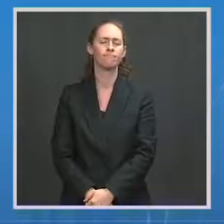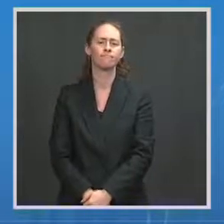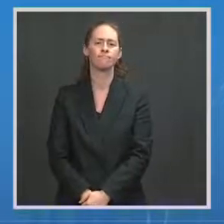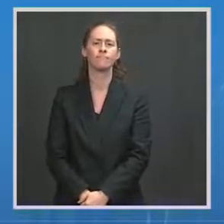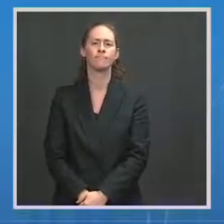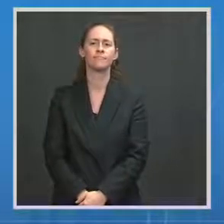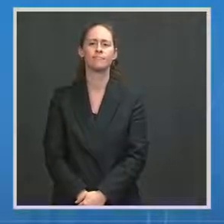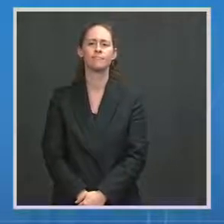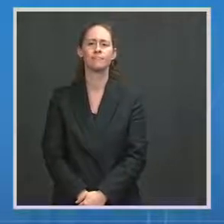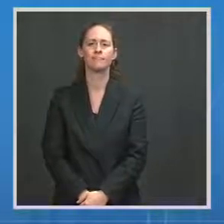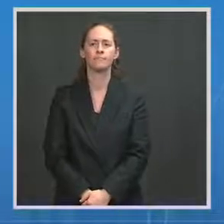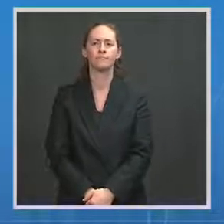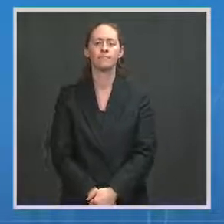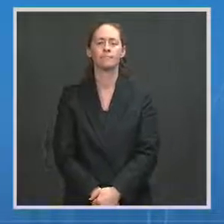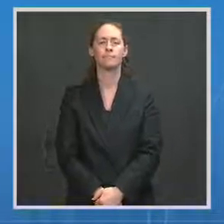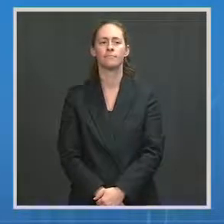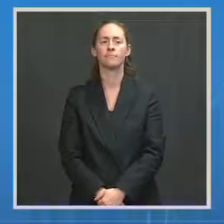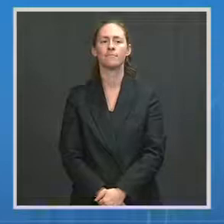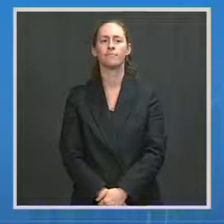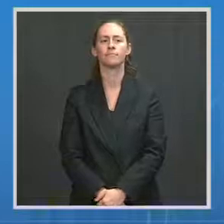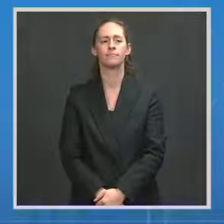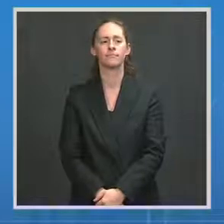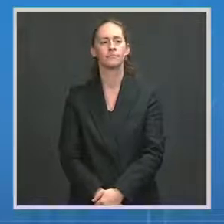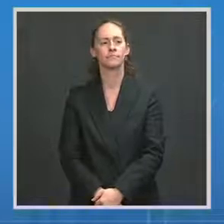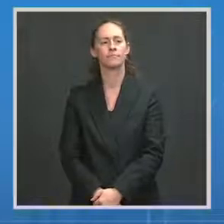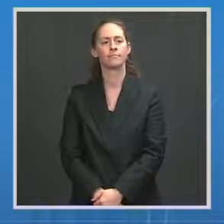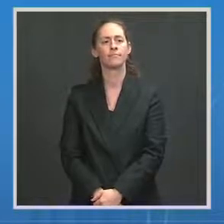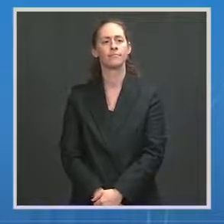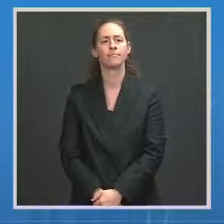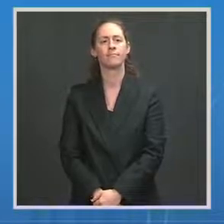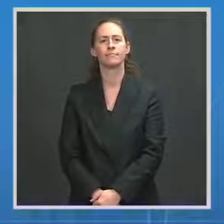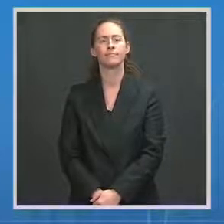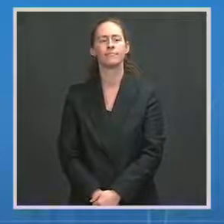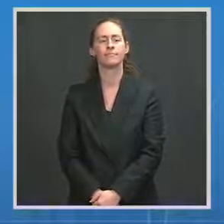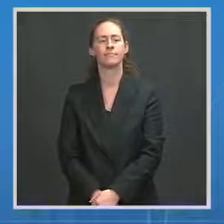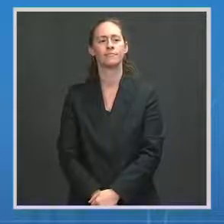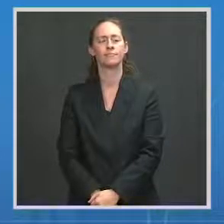Mona Austin at the Urban Radio Report.